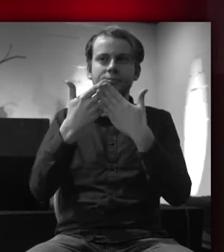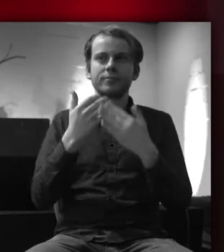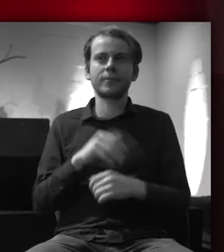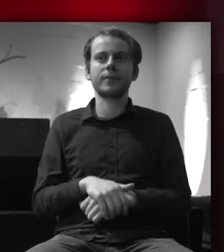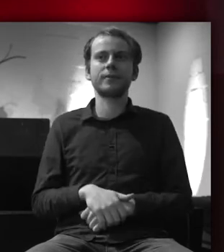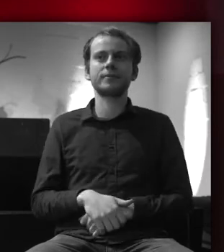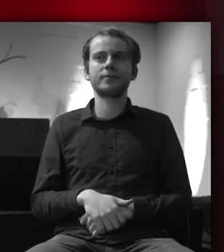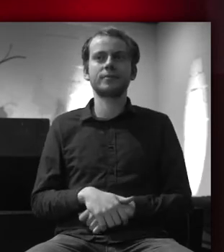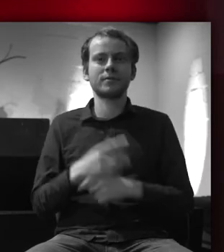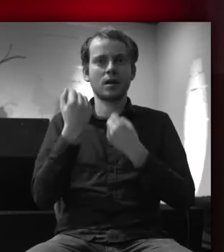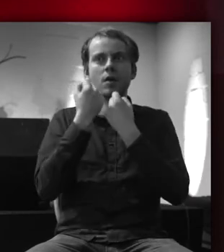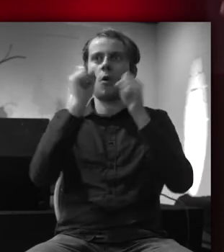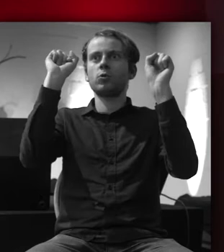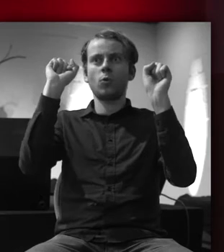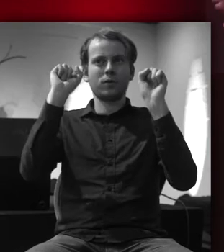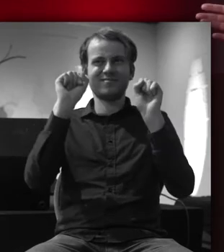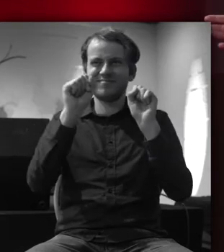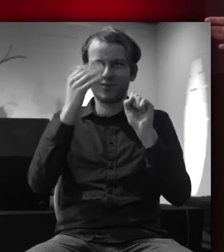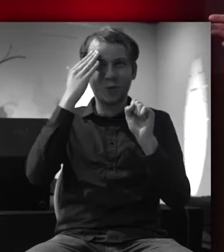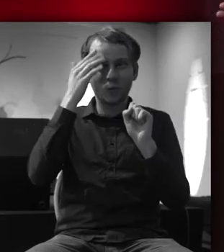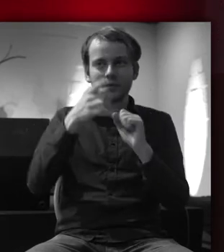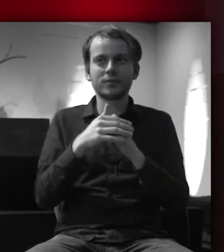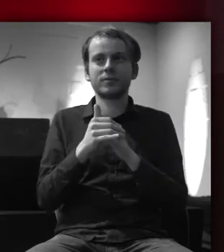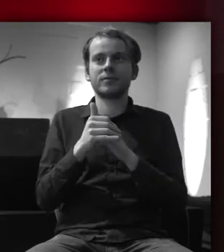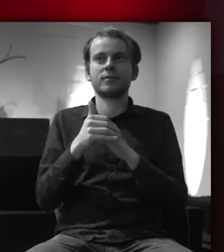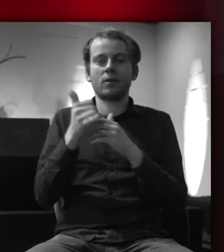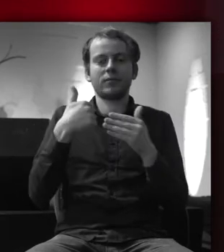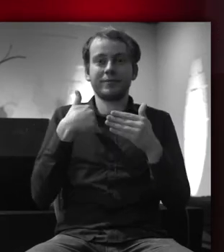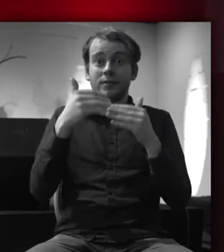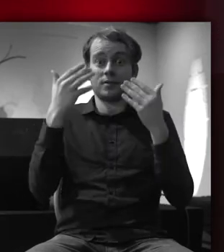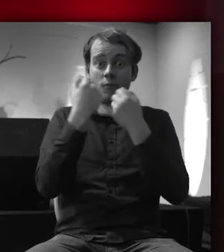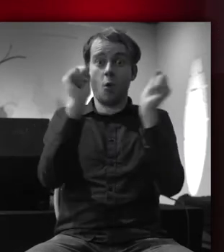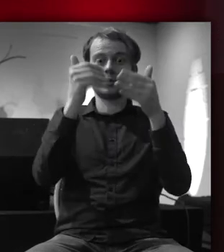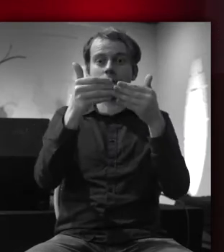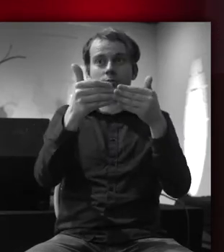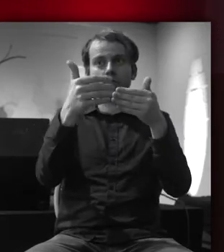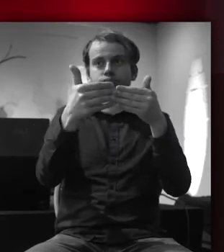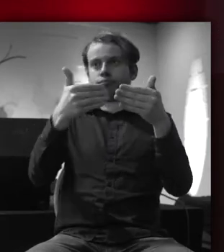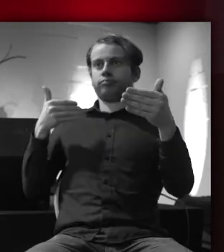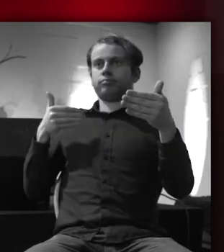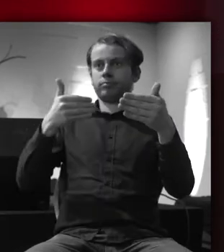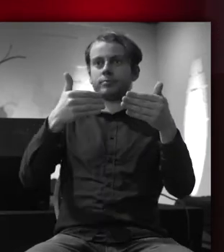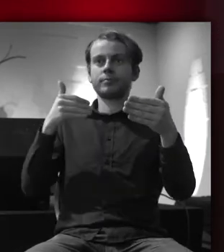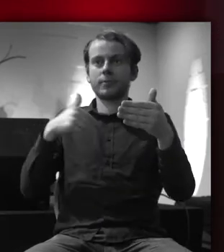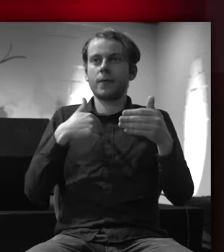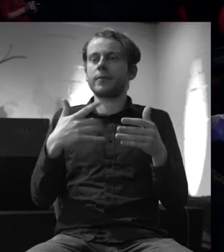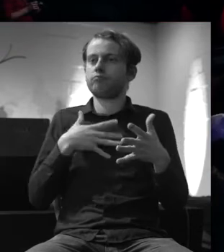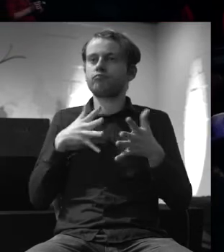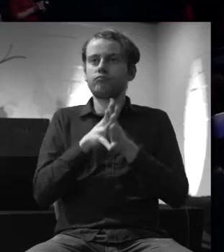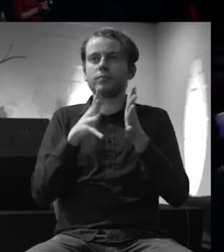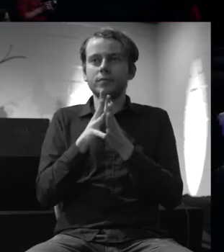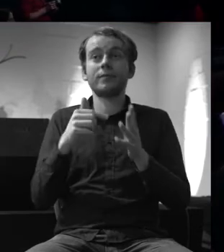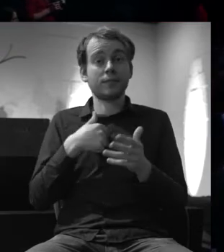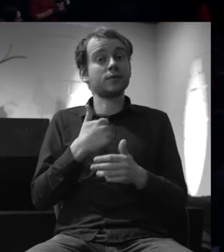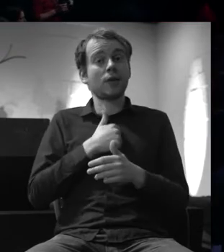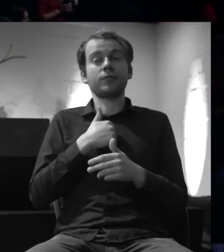started 2010 with a business or a venture I started, which was one of the first co-working space in Egypt called The District. We